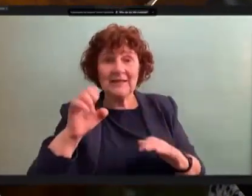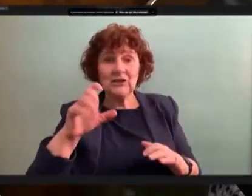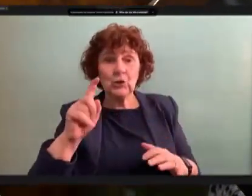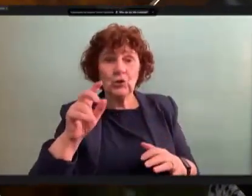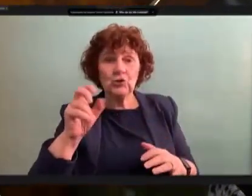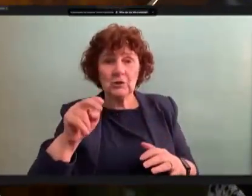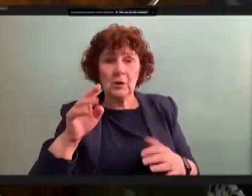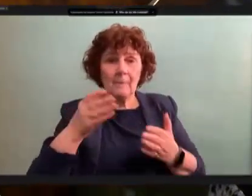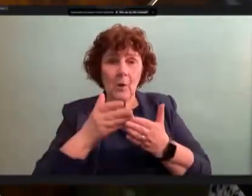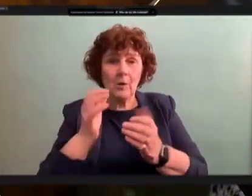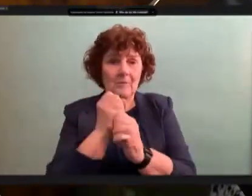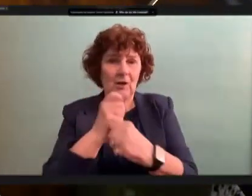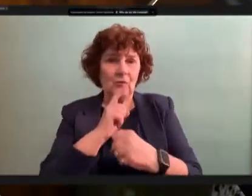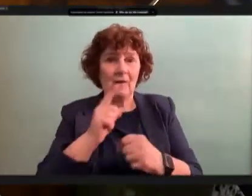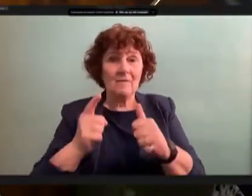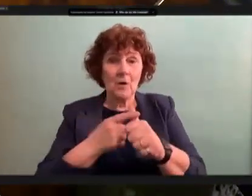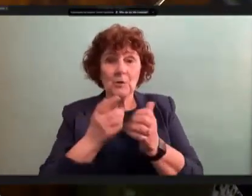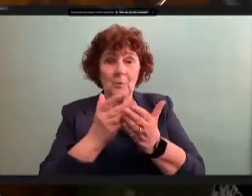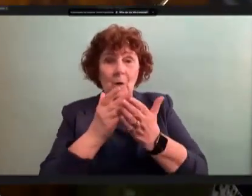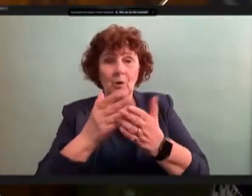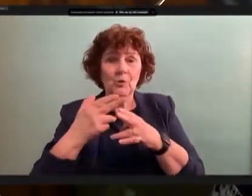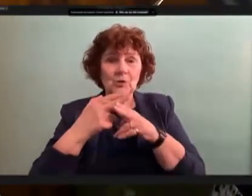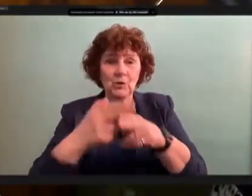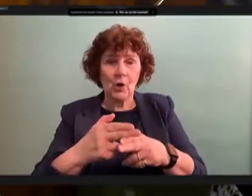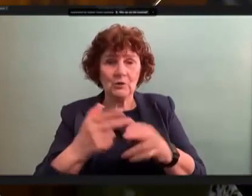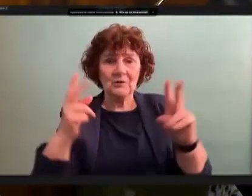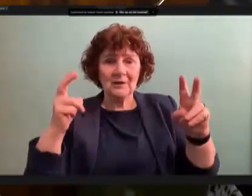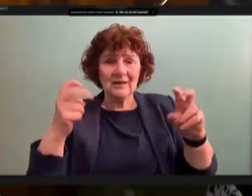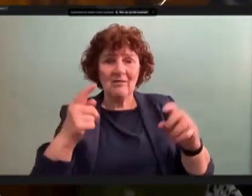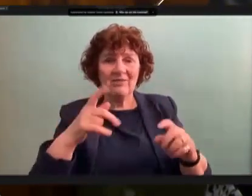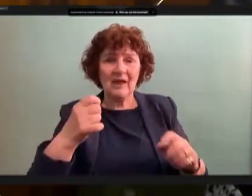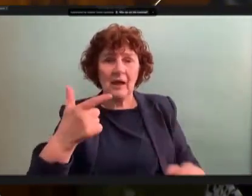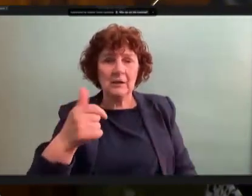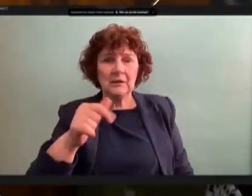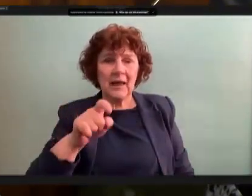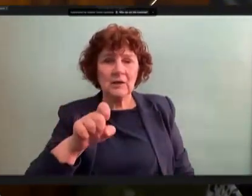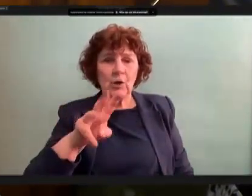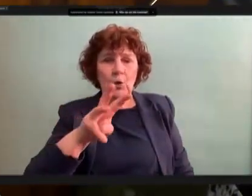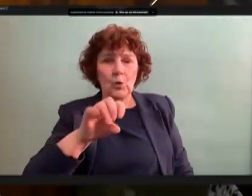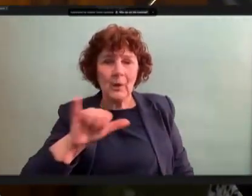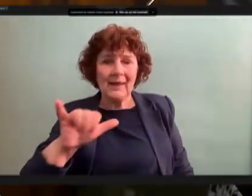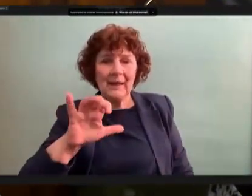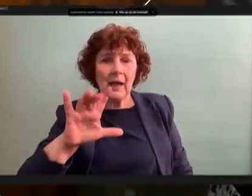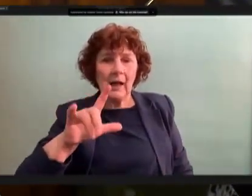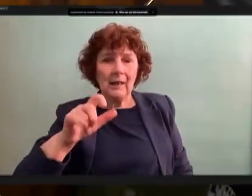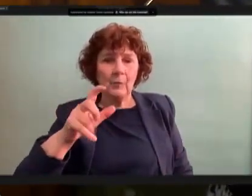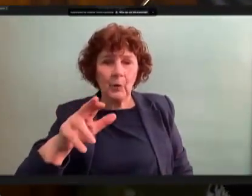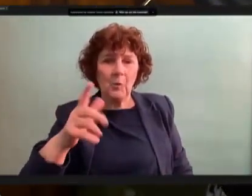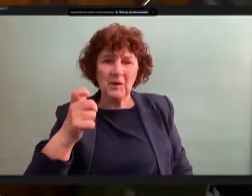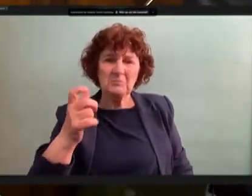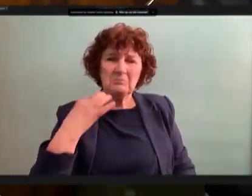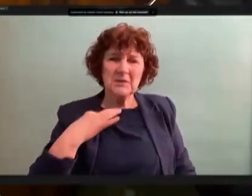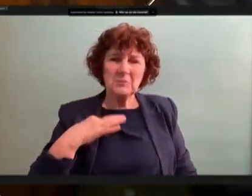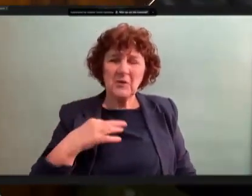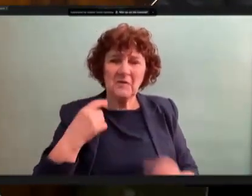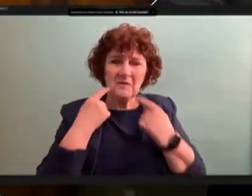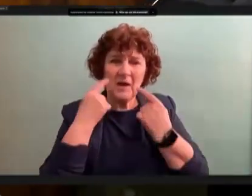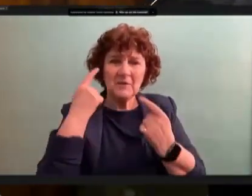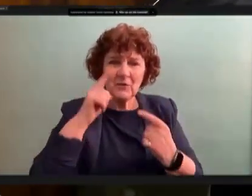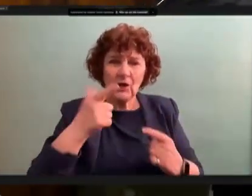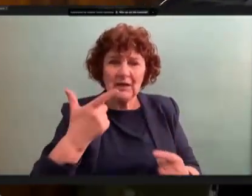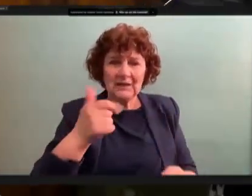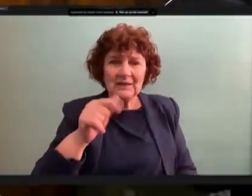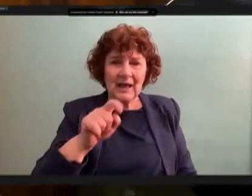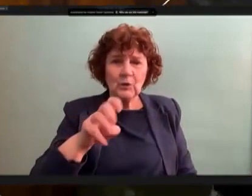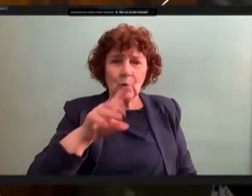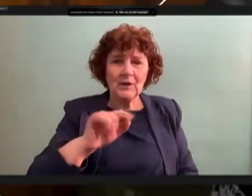christened the Gateway Clipper, as Pittsburgh was known for the gateway to the west. Its maiden Pittsburgh voyage was on